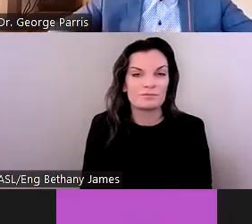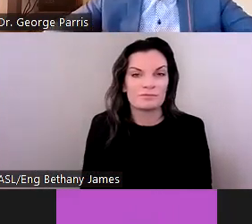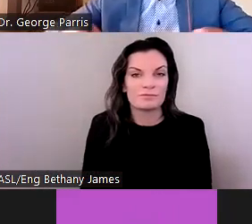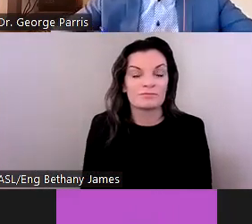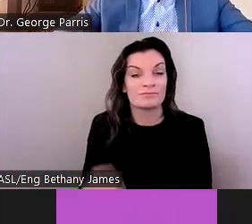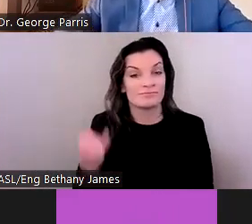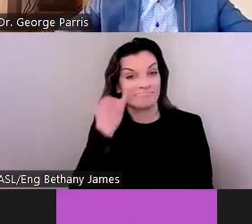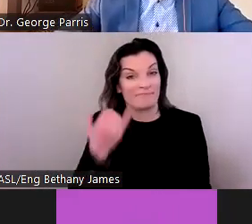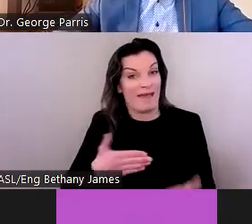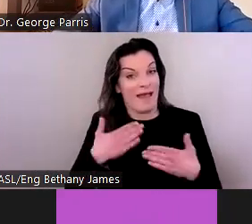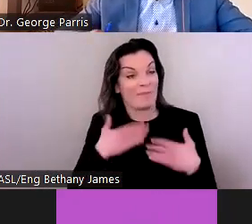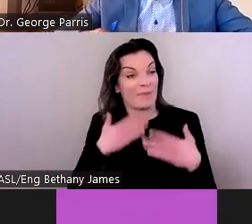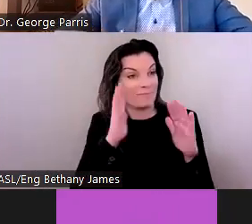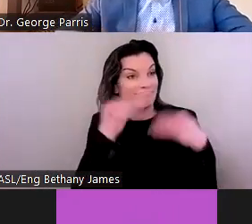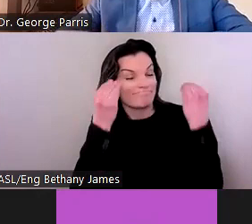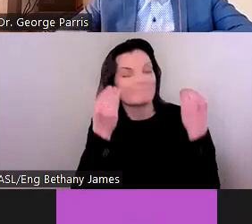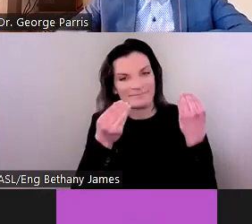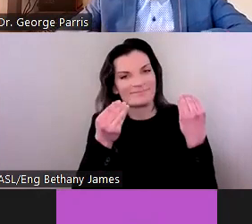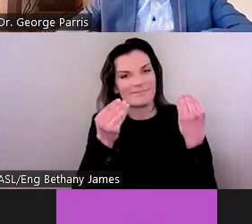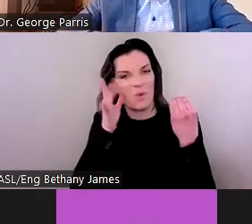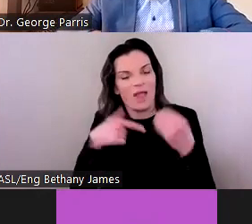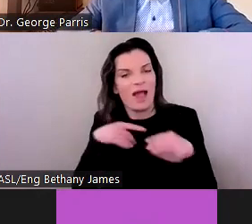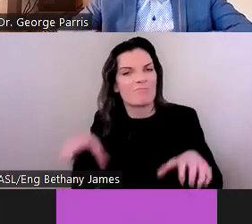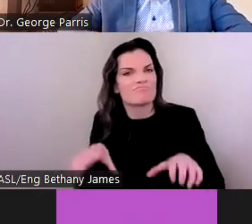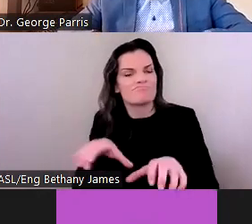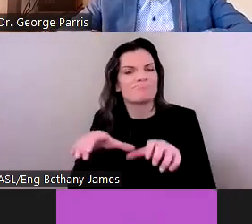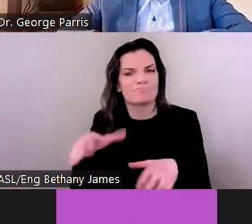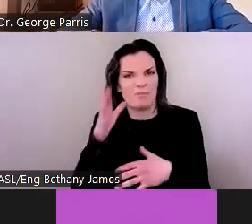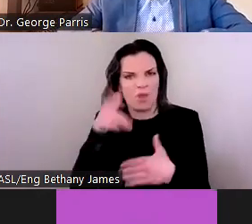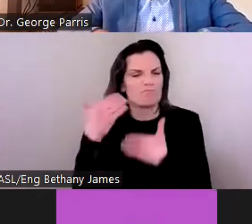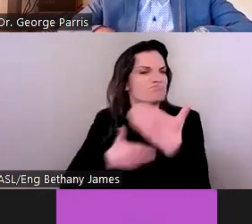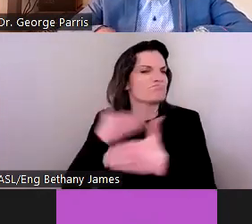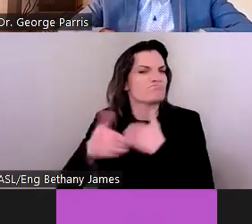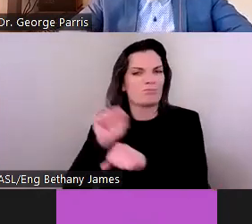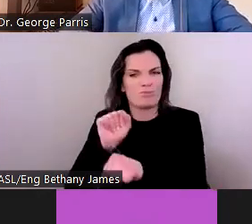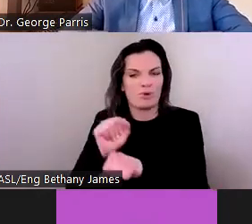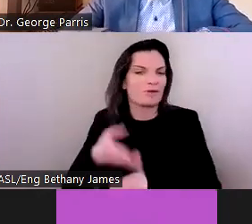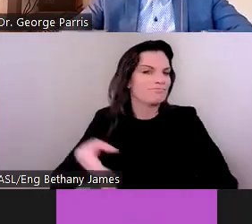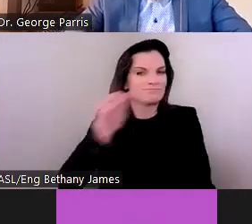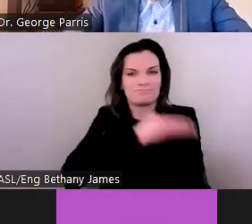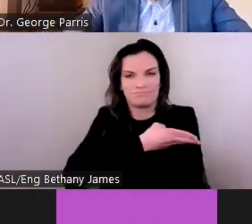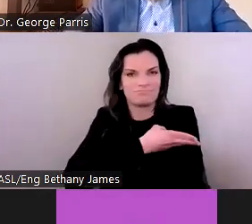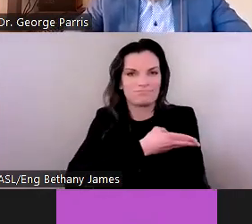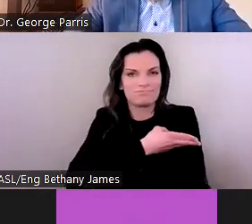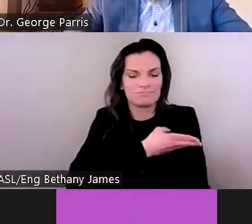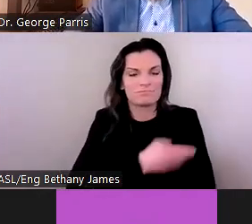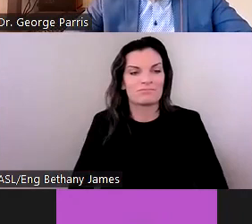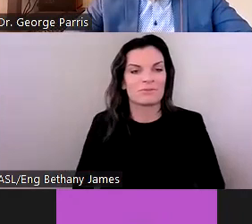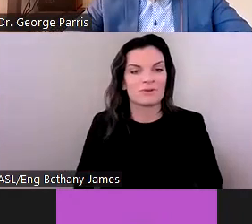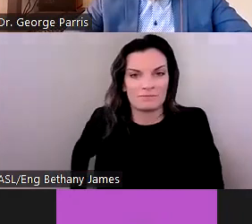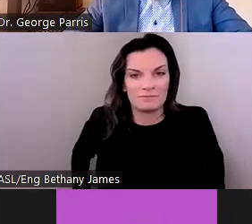feel happy at work. And again, people are spending